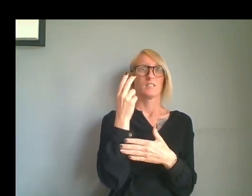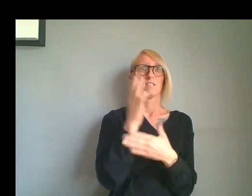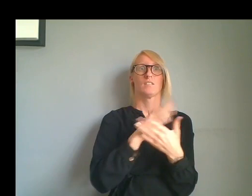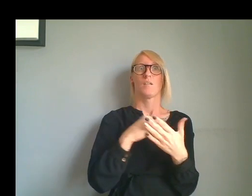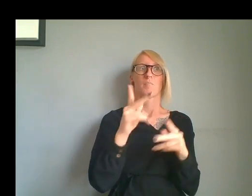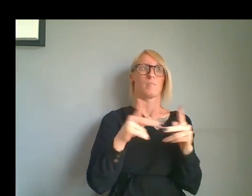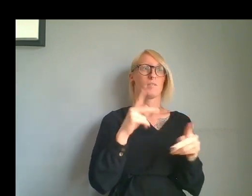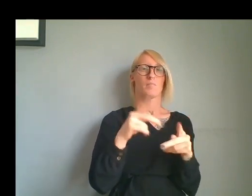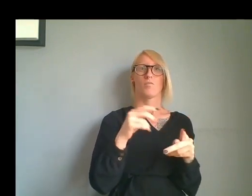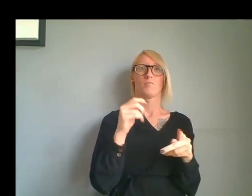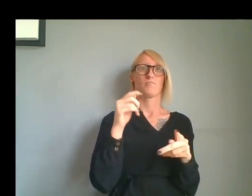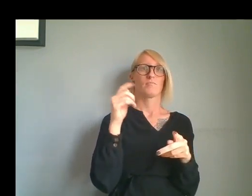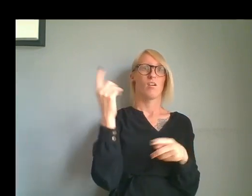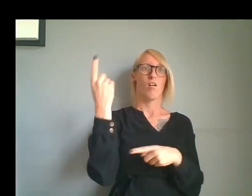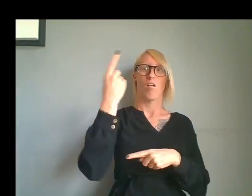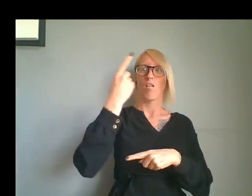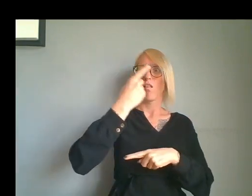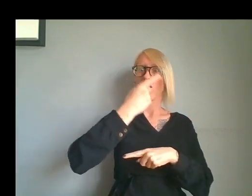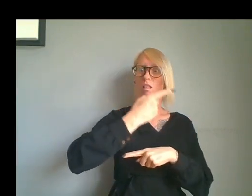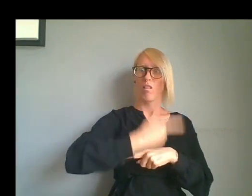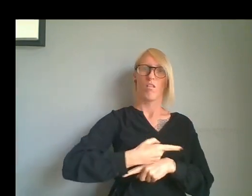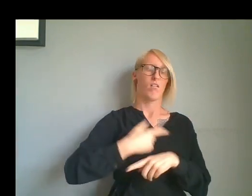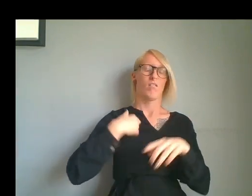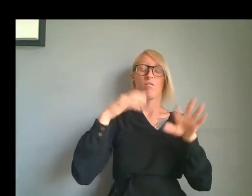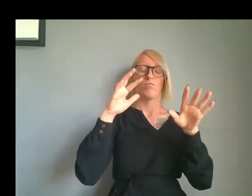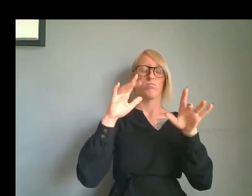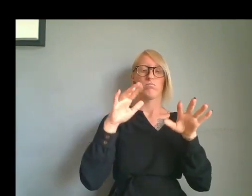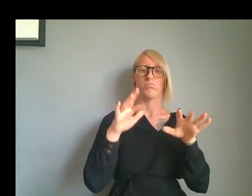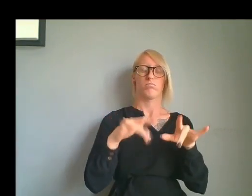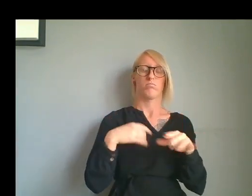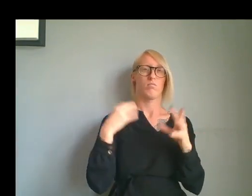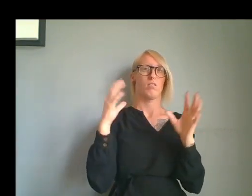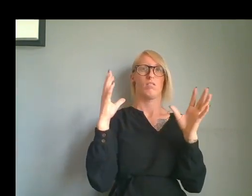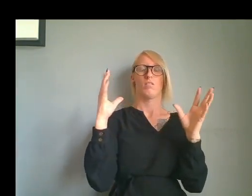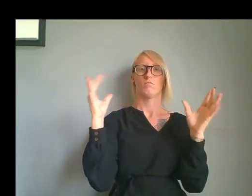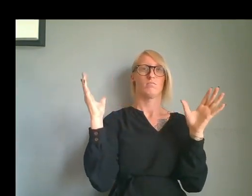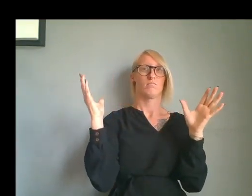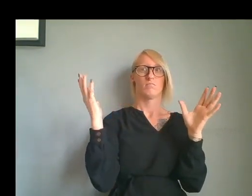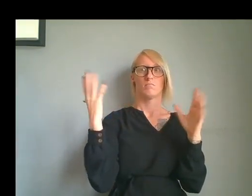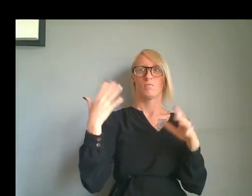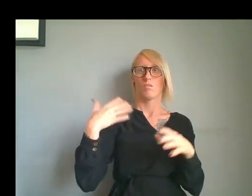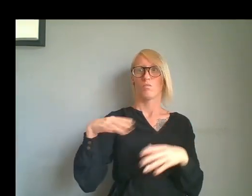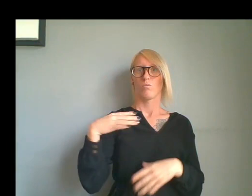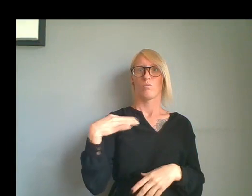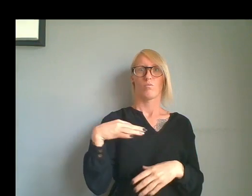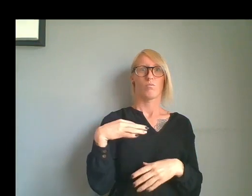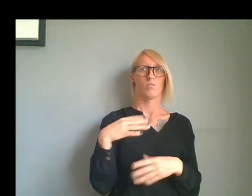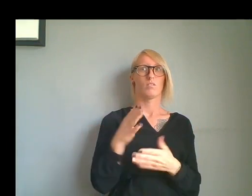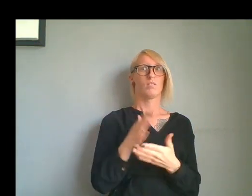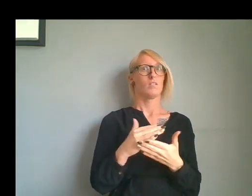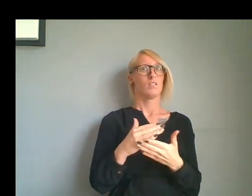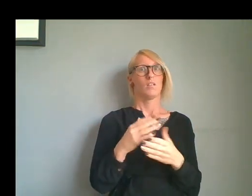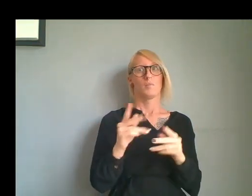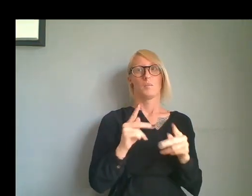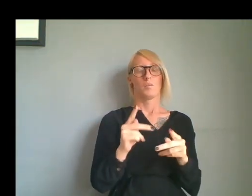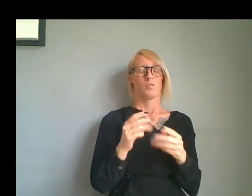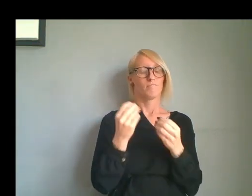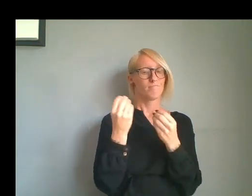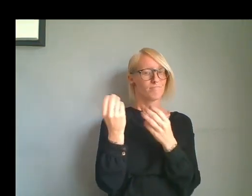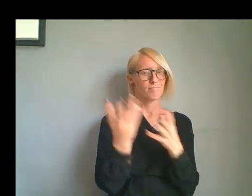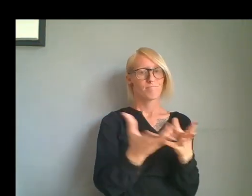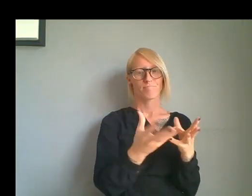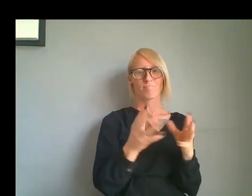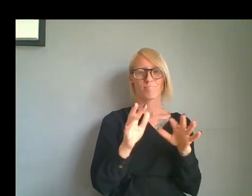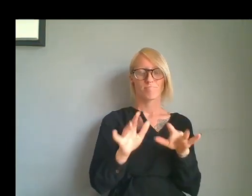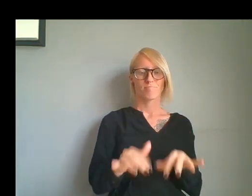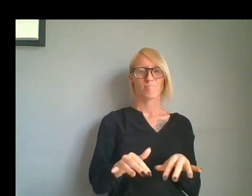sleep or have any kind of personal life. I'm really amazed at some of the things that people put out there. And other people that do have a personal life that